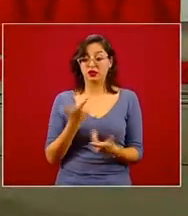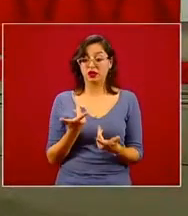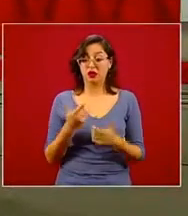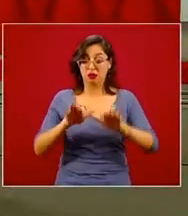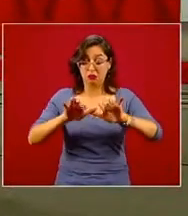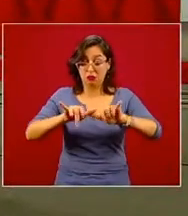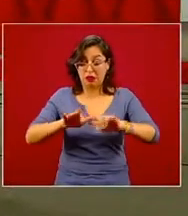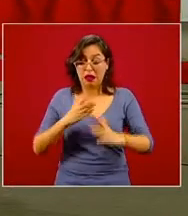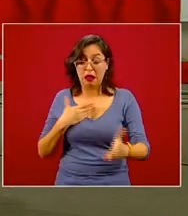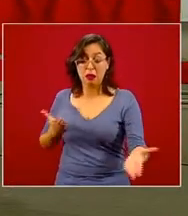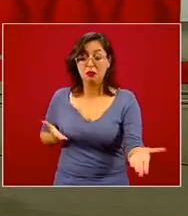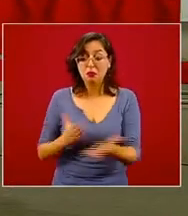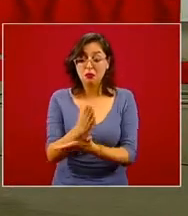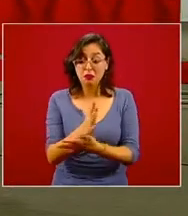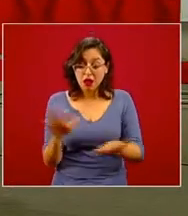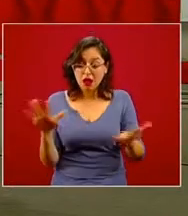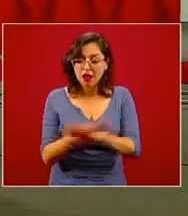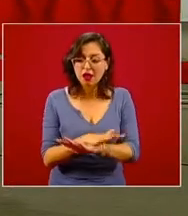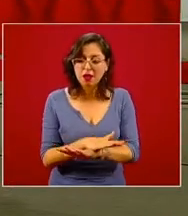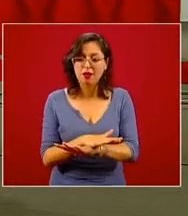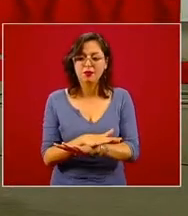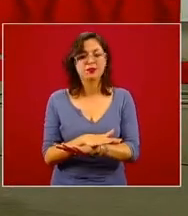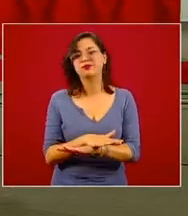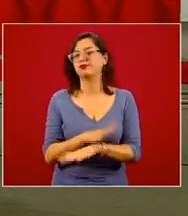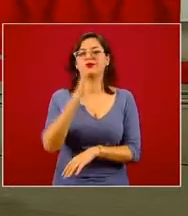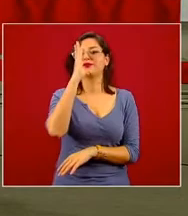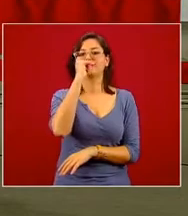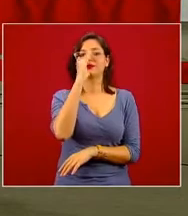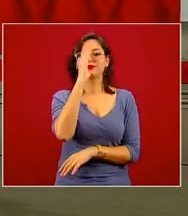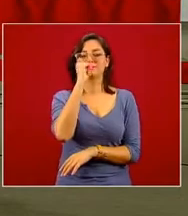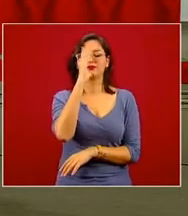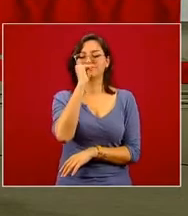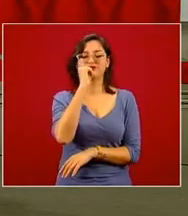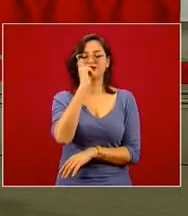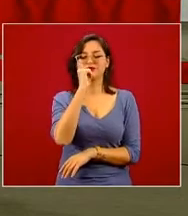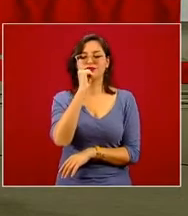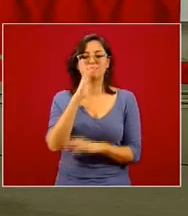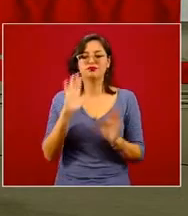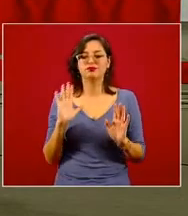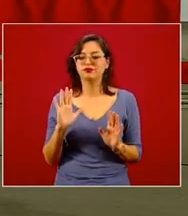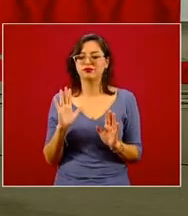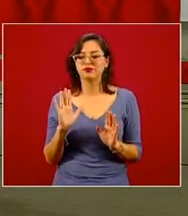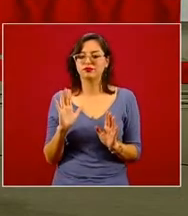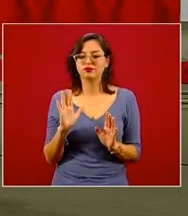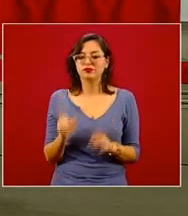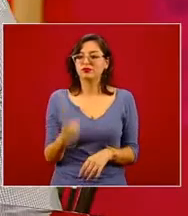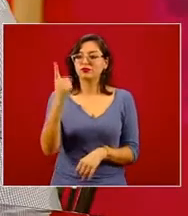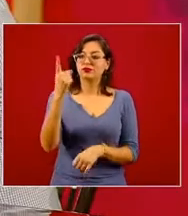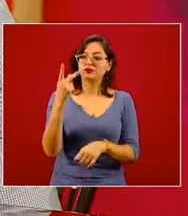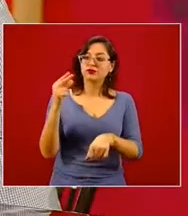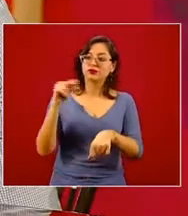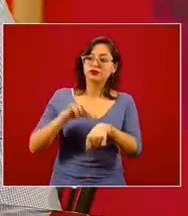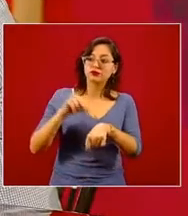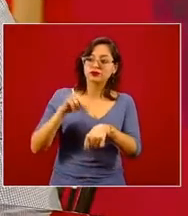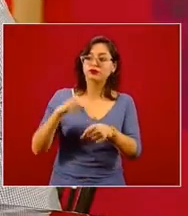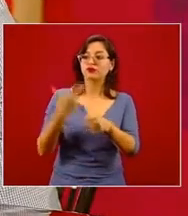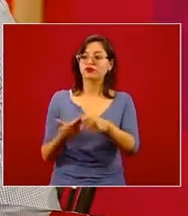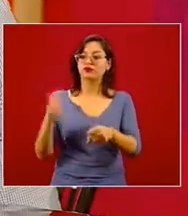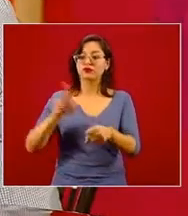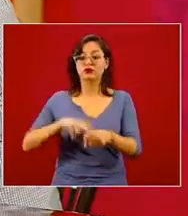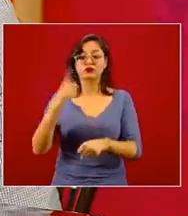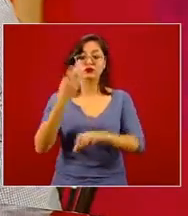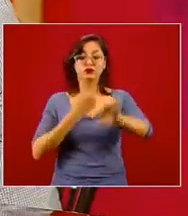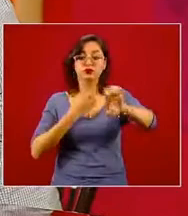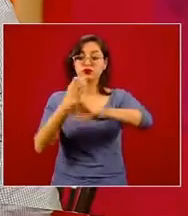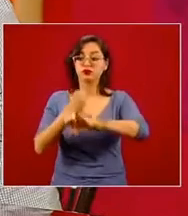through openness at a federal level. We don't go in and change the data.